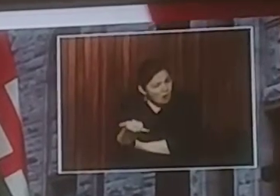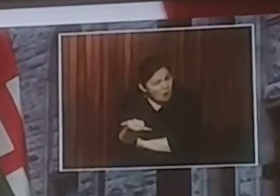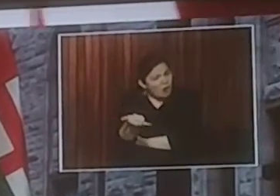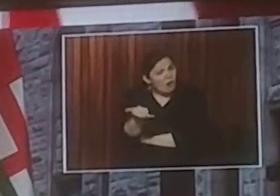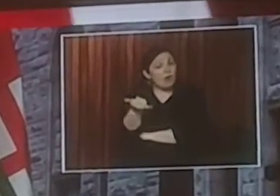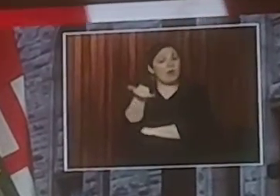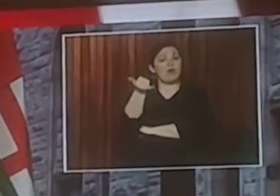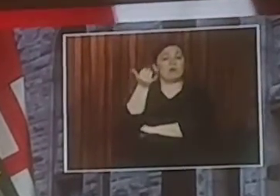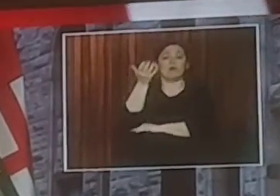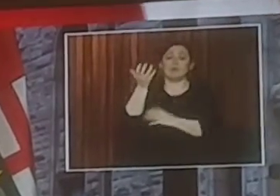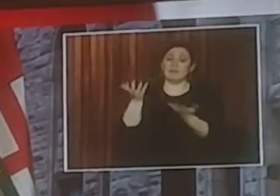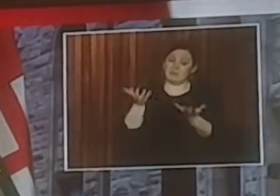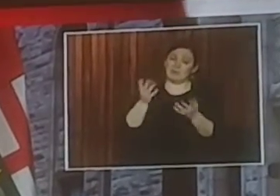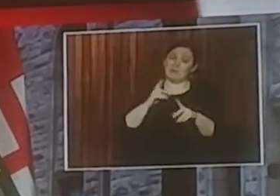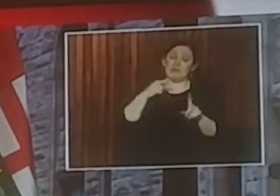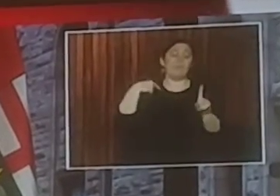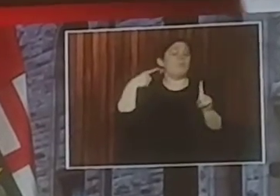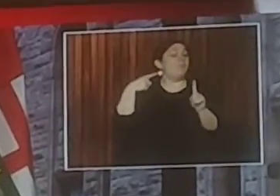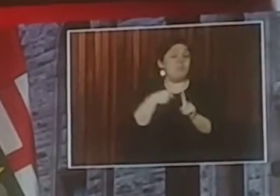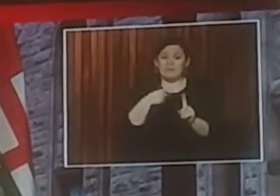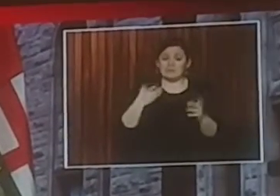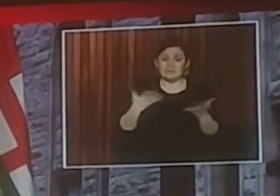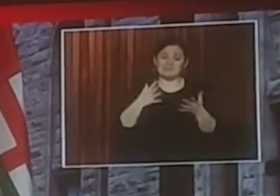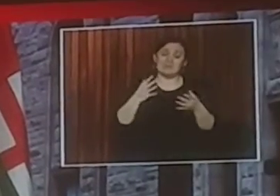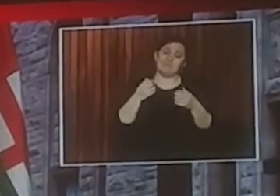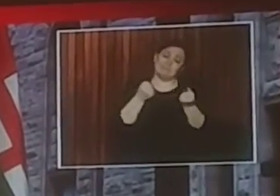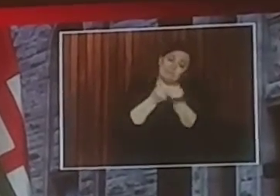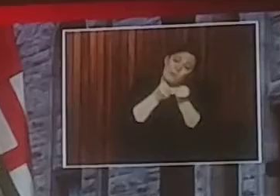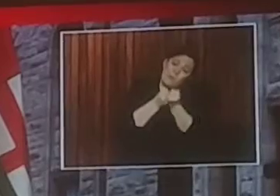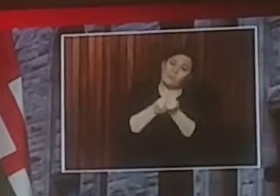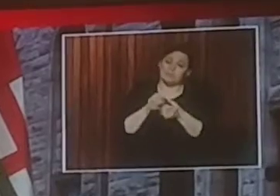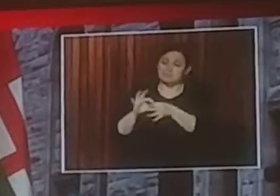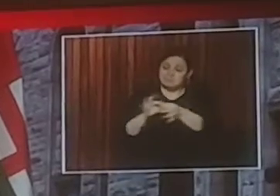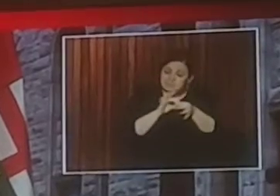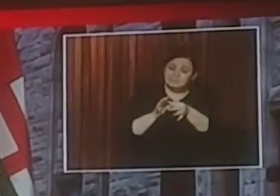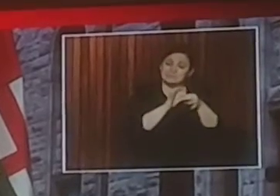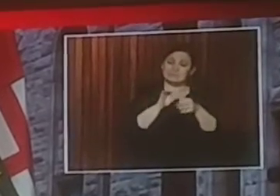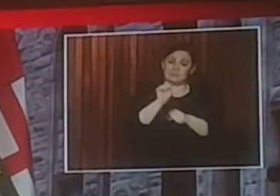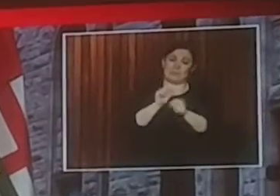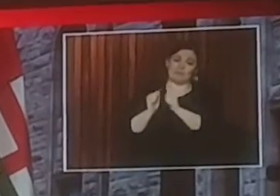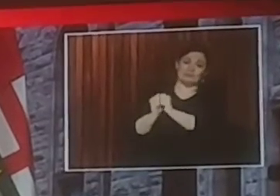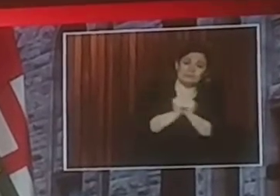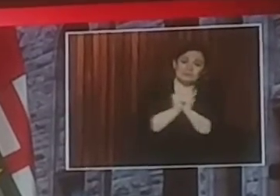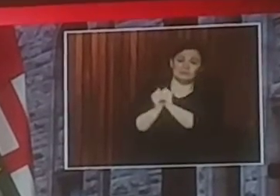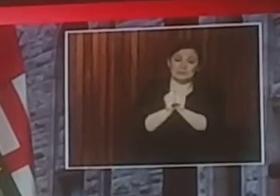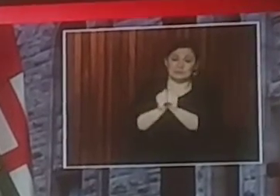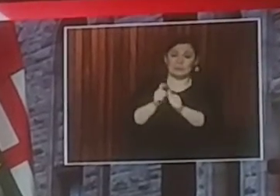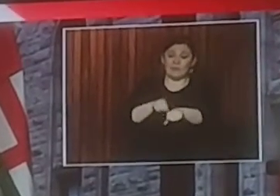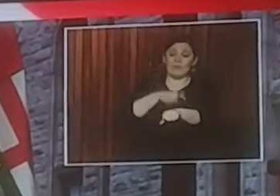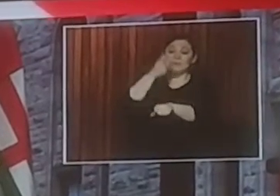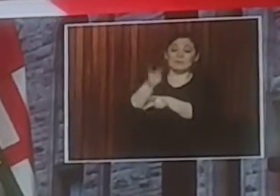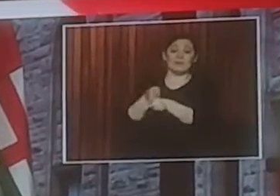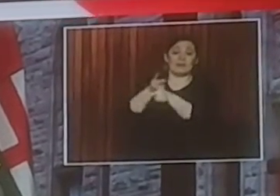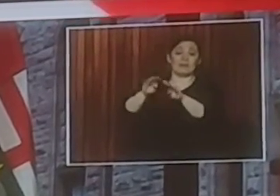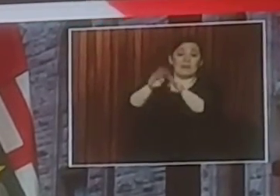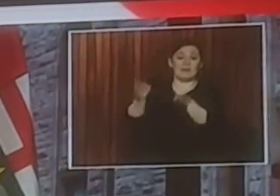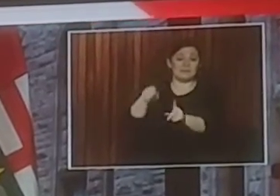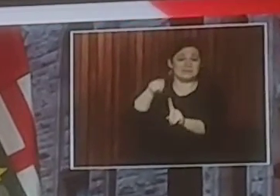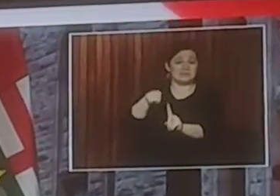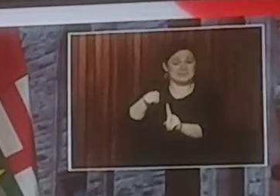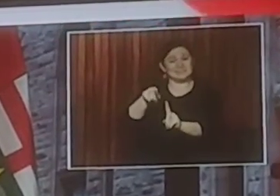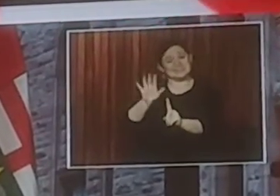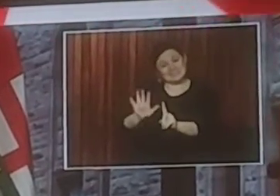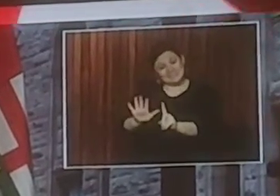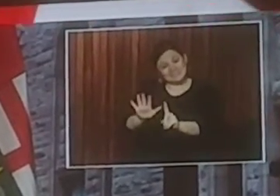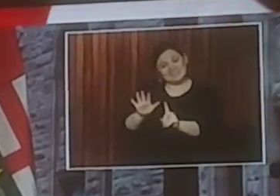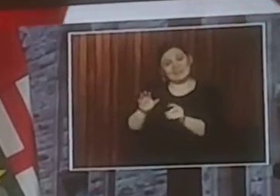pull together on that. So we've enhanced a lot of the things in those homes that we're doing, working with our partners in the Ministry of Long-Term Care to seek to